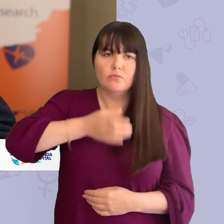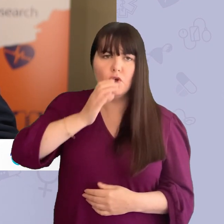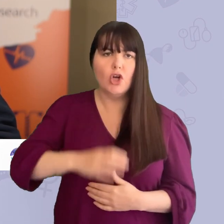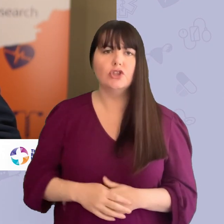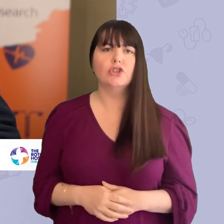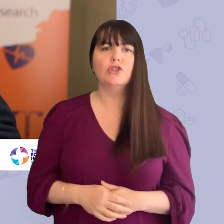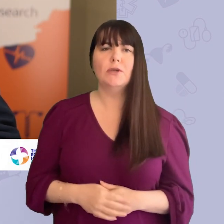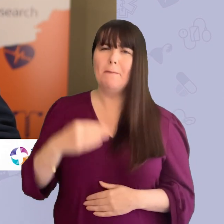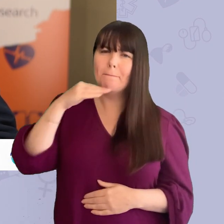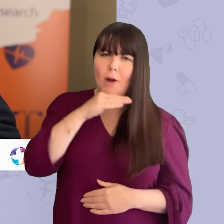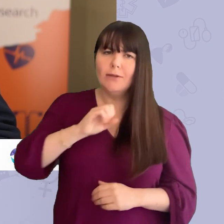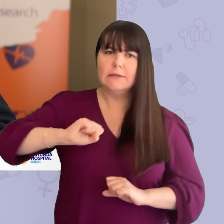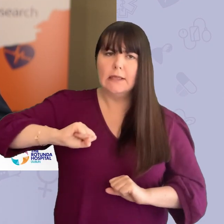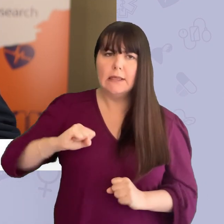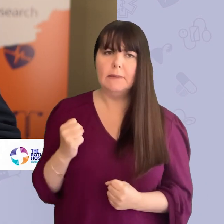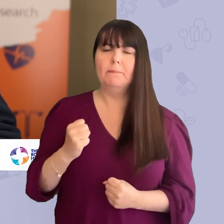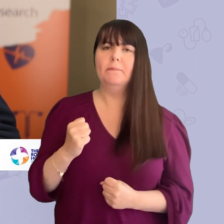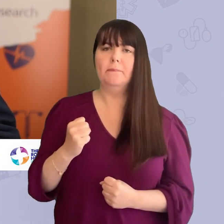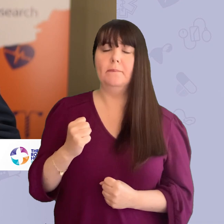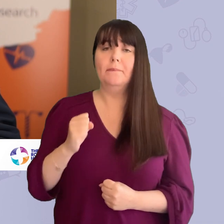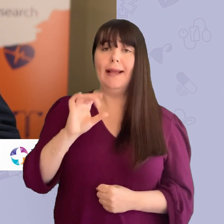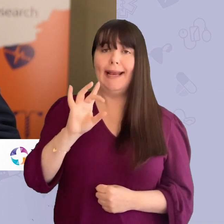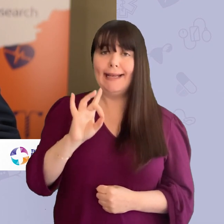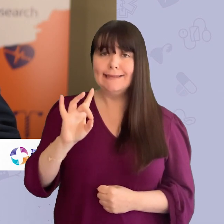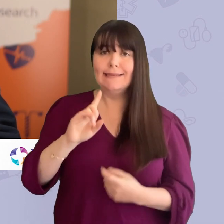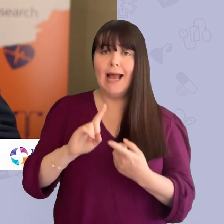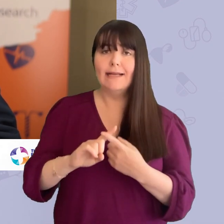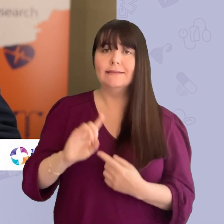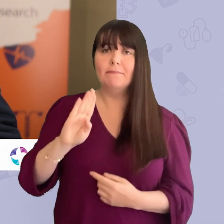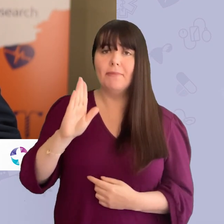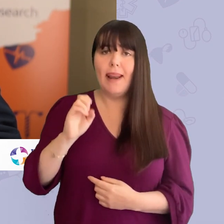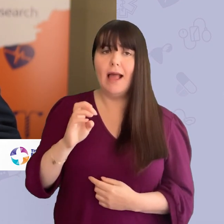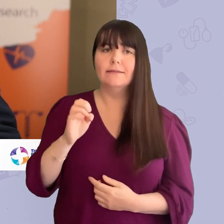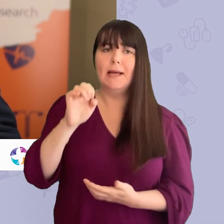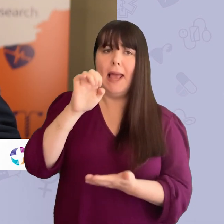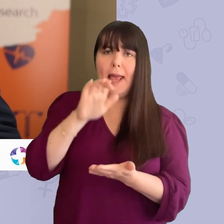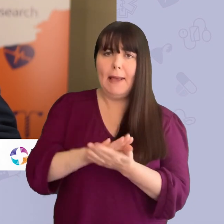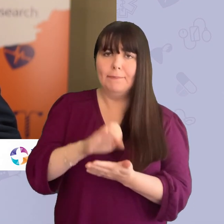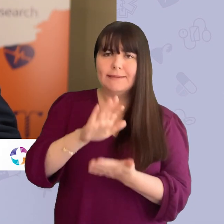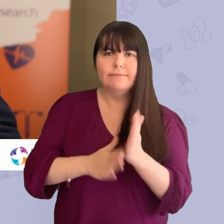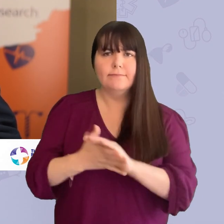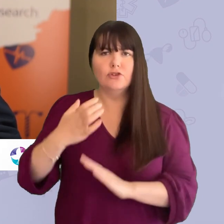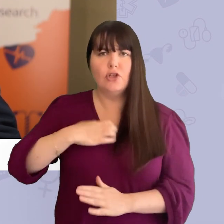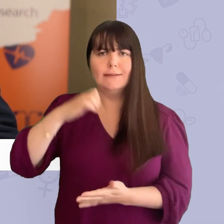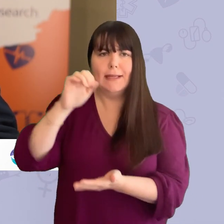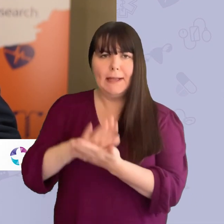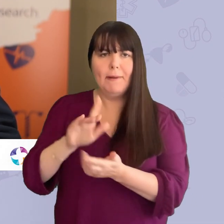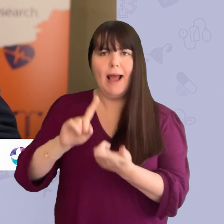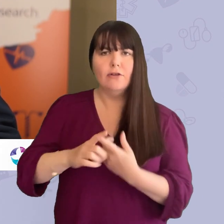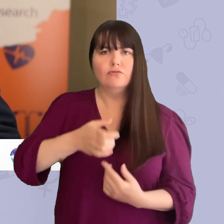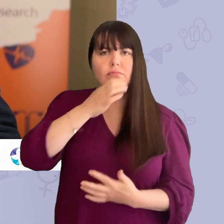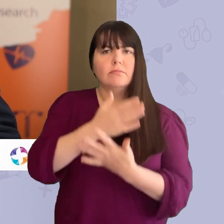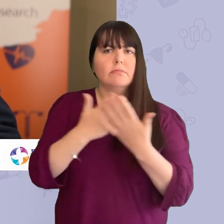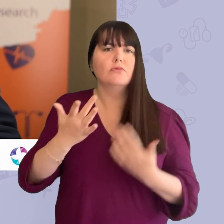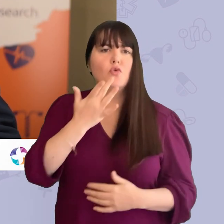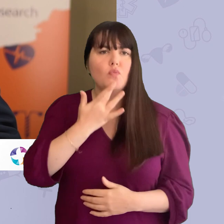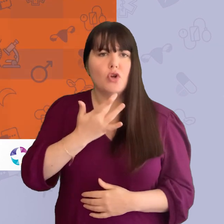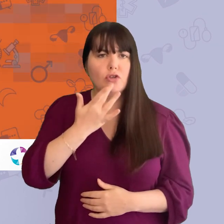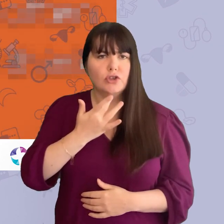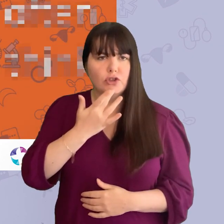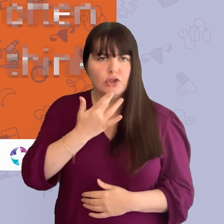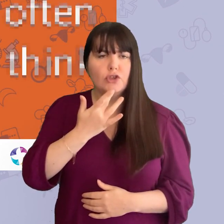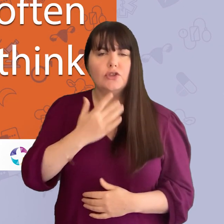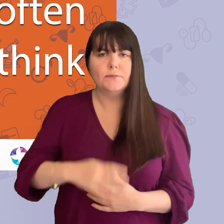to keep the kidneys and the bladder flushed out as much as possible by drinking a lot and making sure you empty the bladder